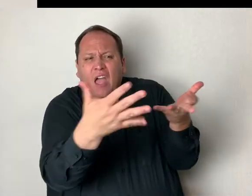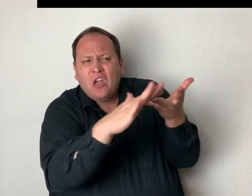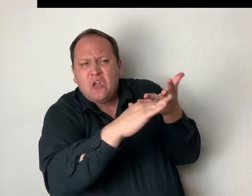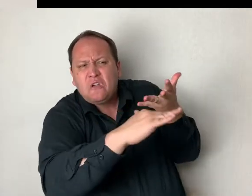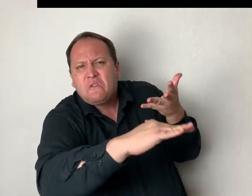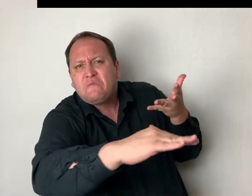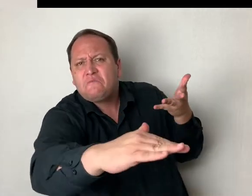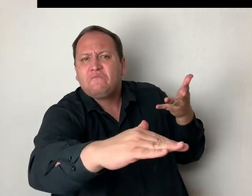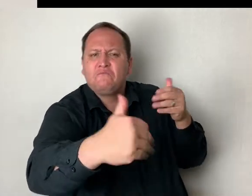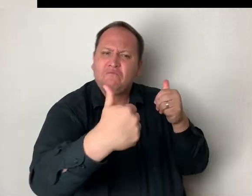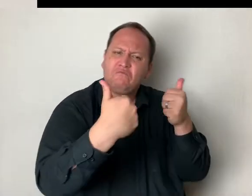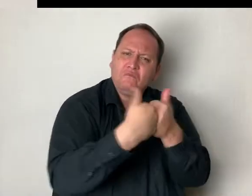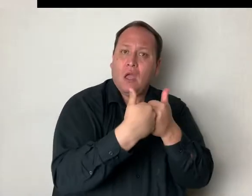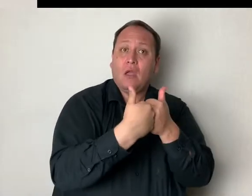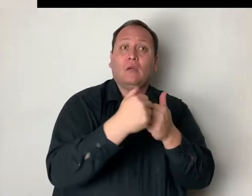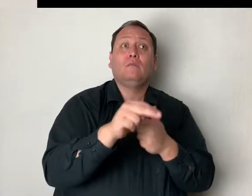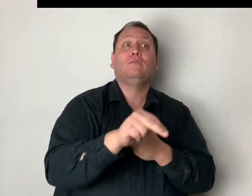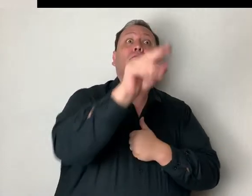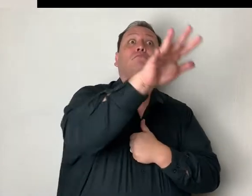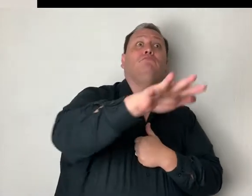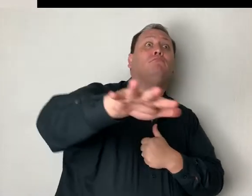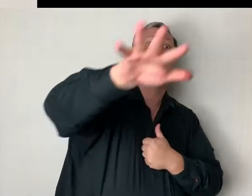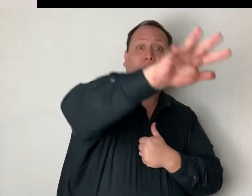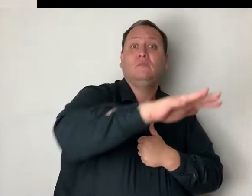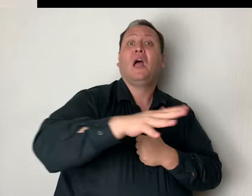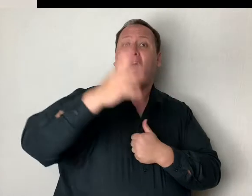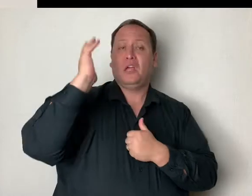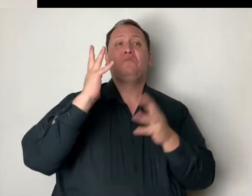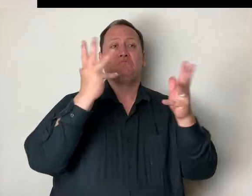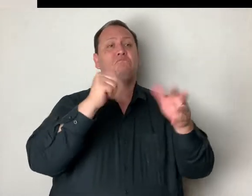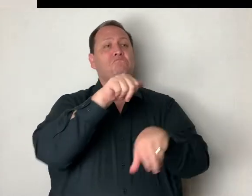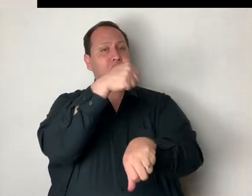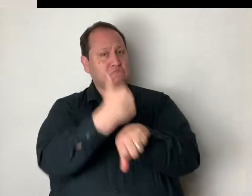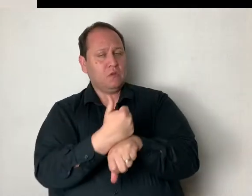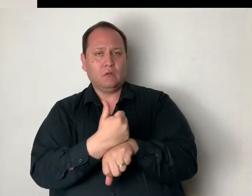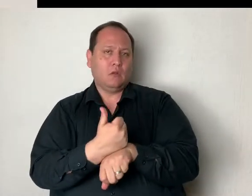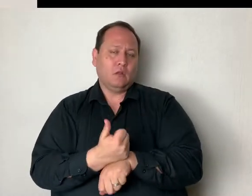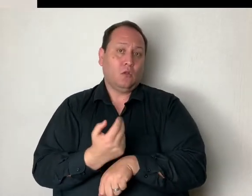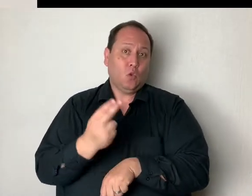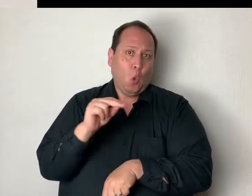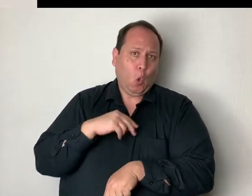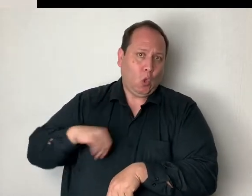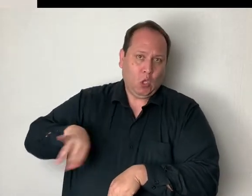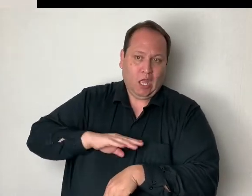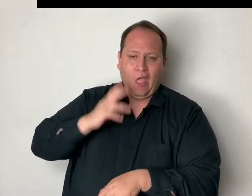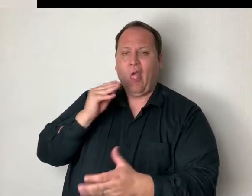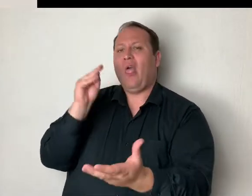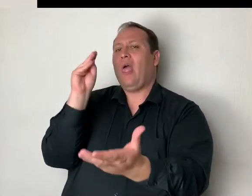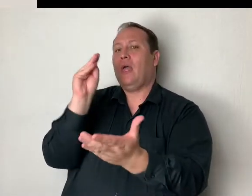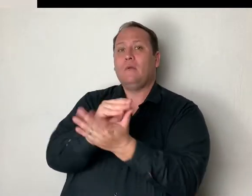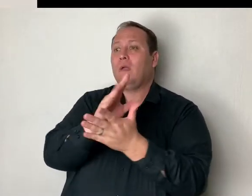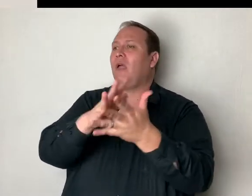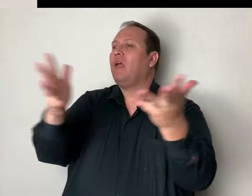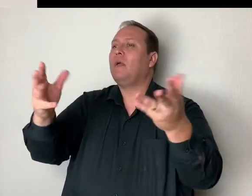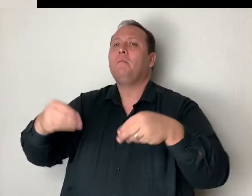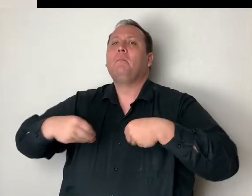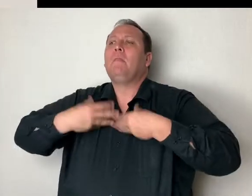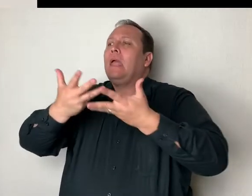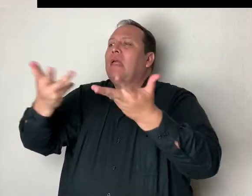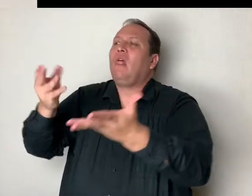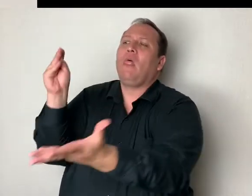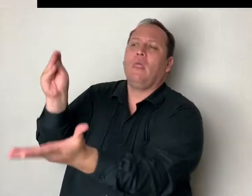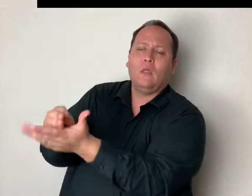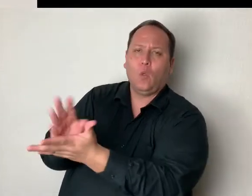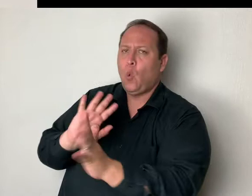the north. It's already previously graded. It is not our intention to disturb the delicate estuary. In fact, just the opposite. We'll